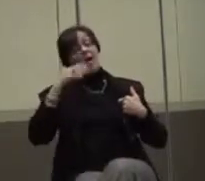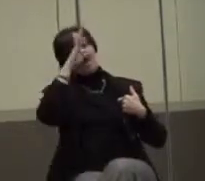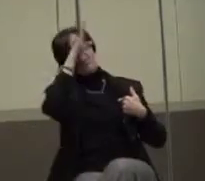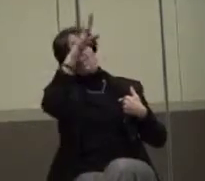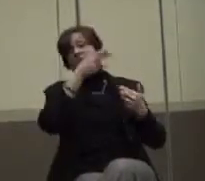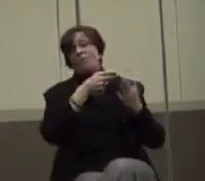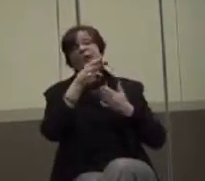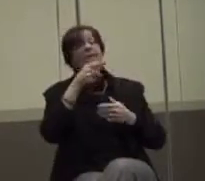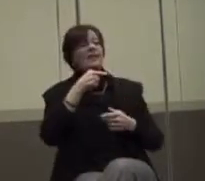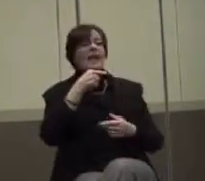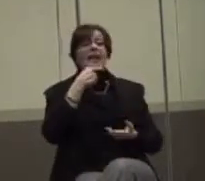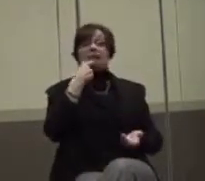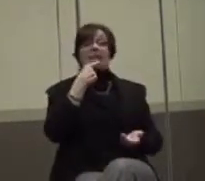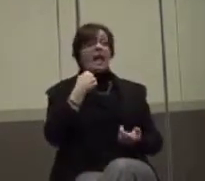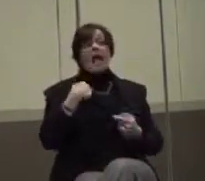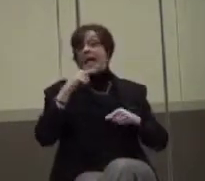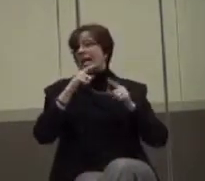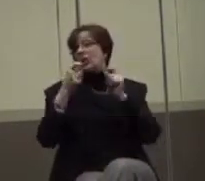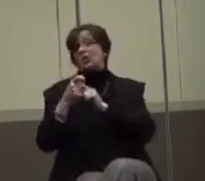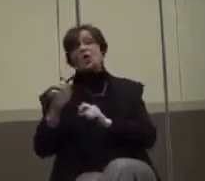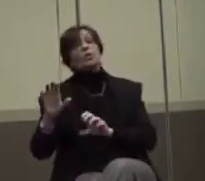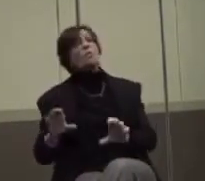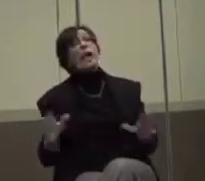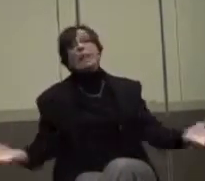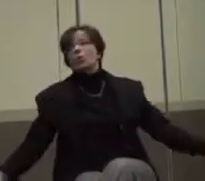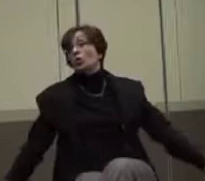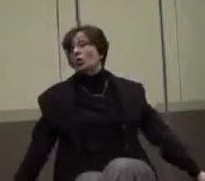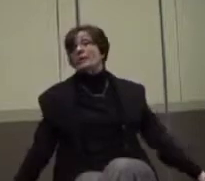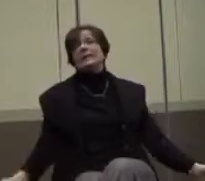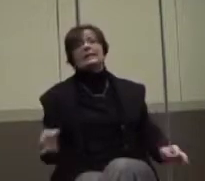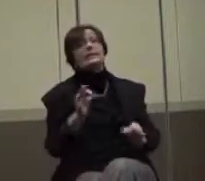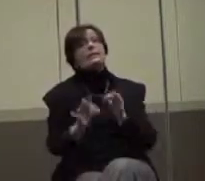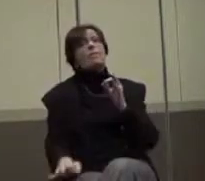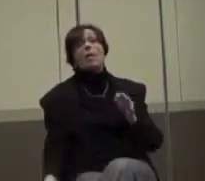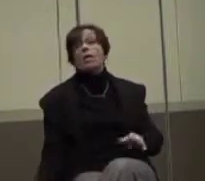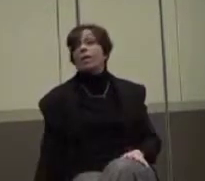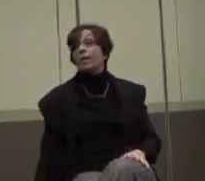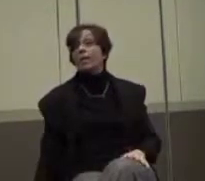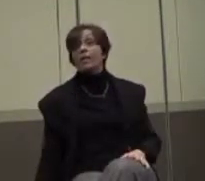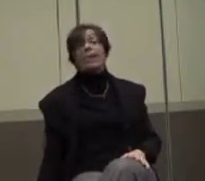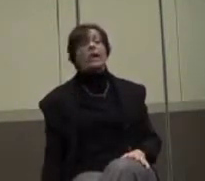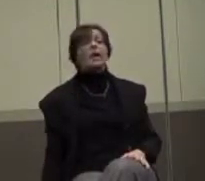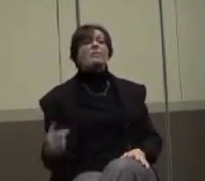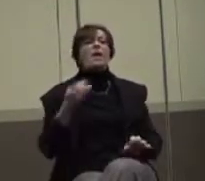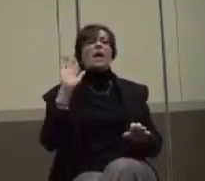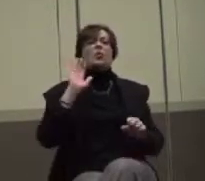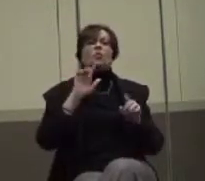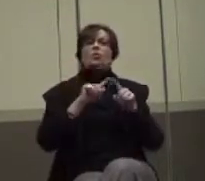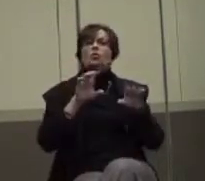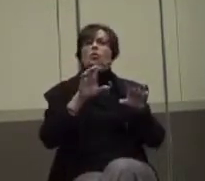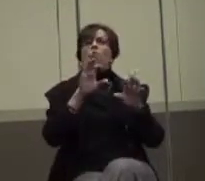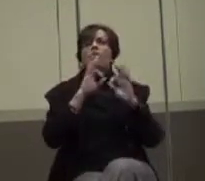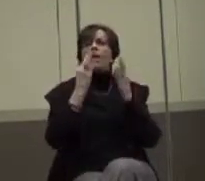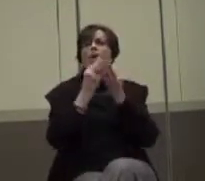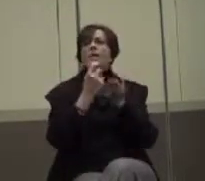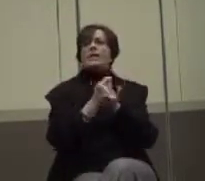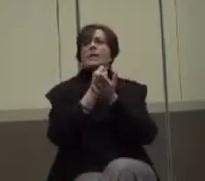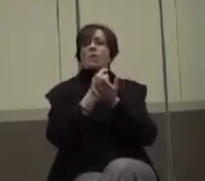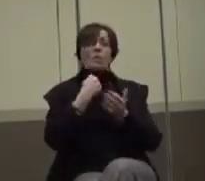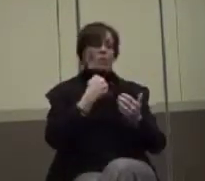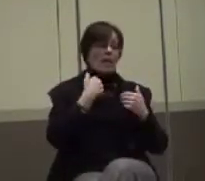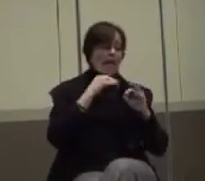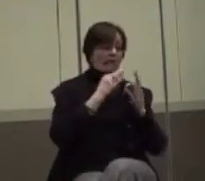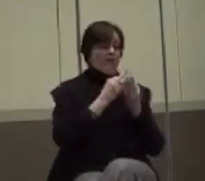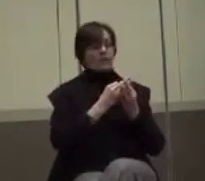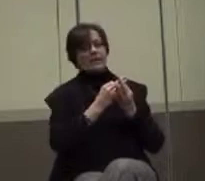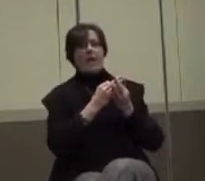behavior. It's that simple. I used to do family therapy. And we'd have families that would be kind of like, you're not